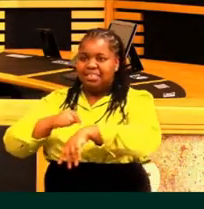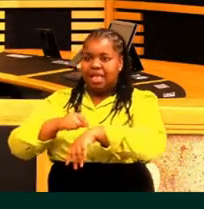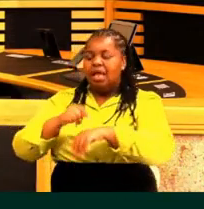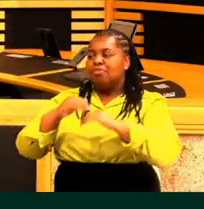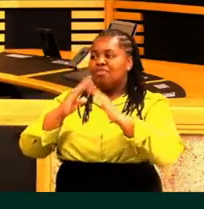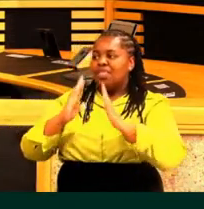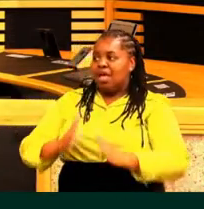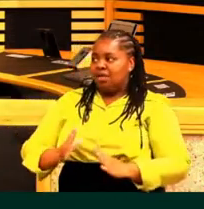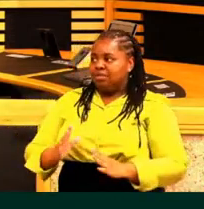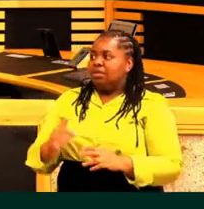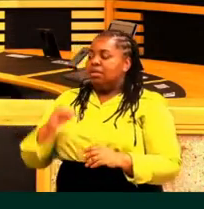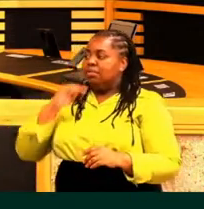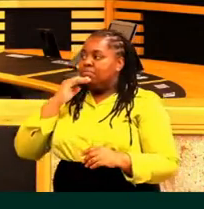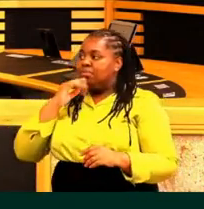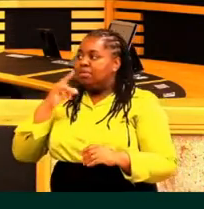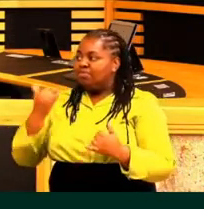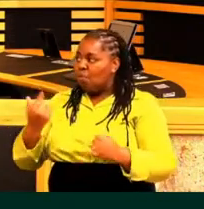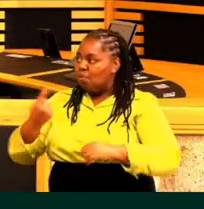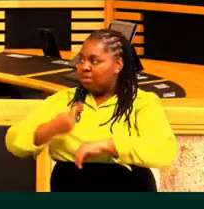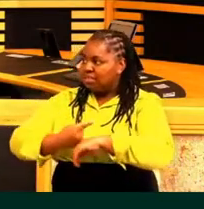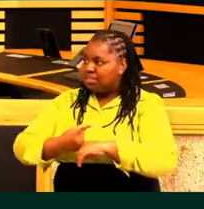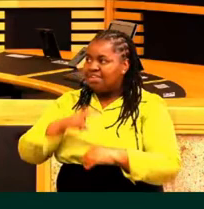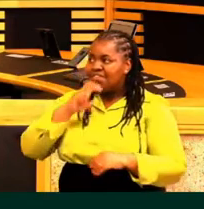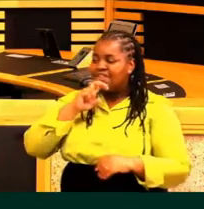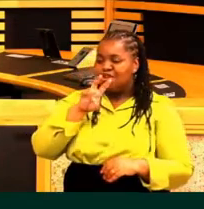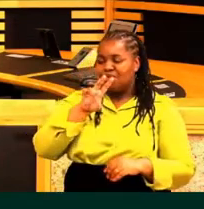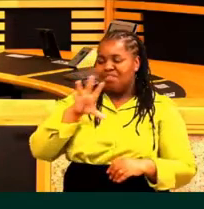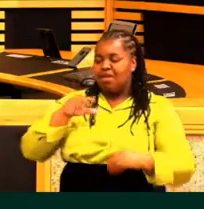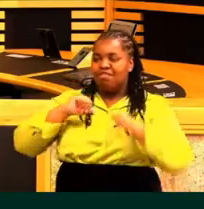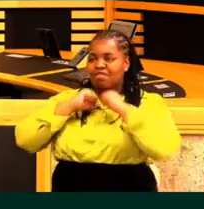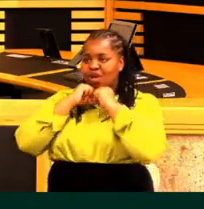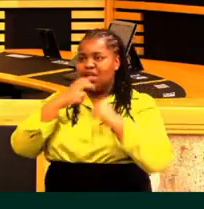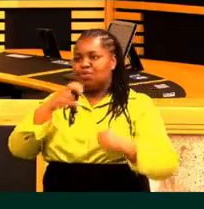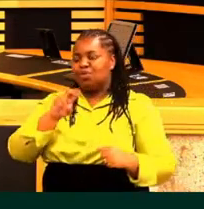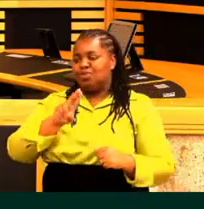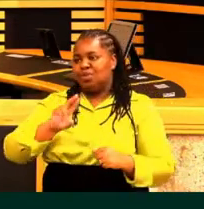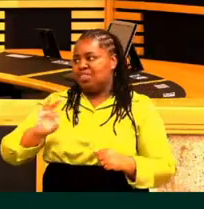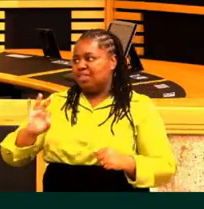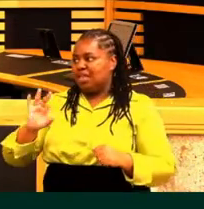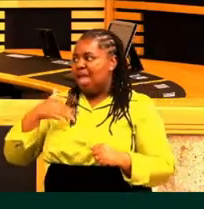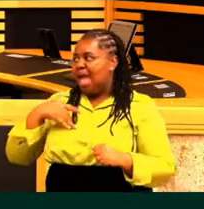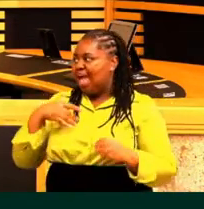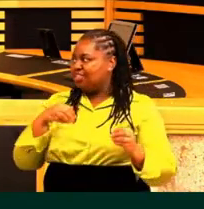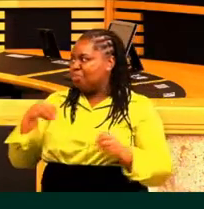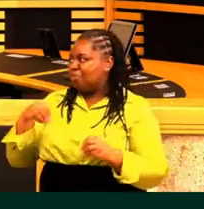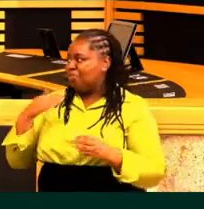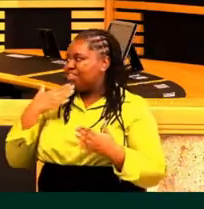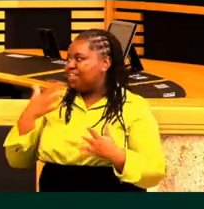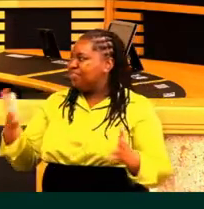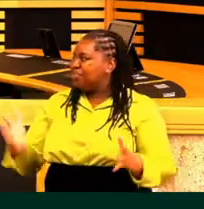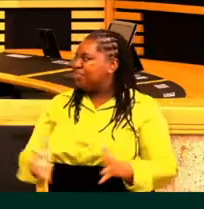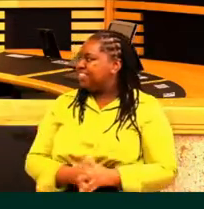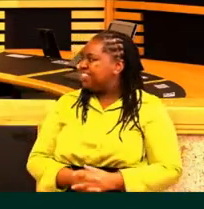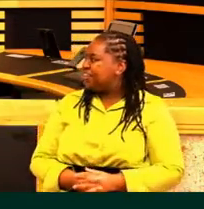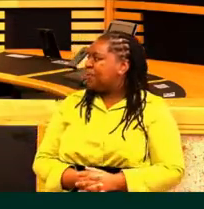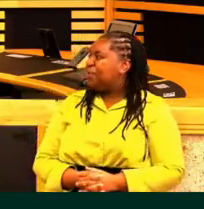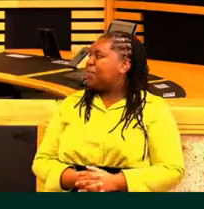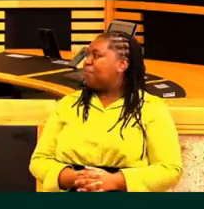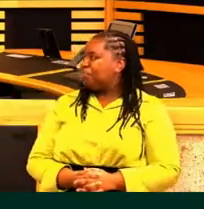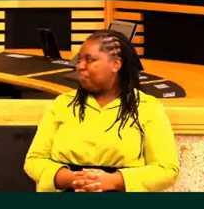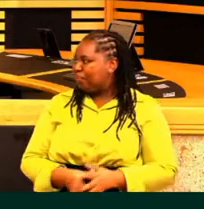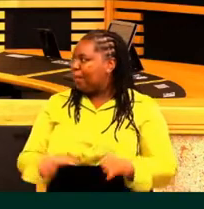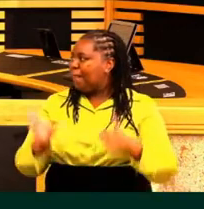the house at 11 for today Friday 25th of August 2023 I saw move thank you members